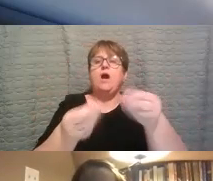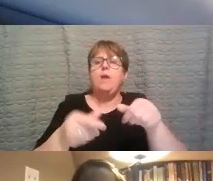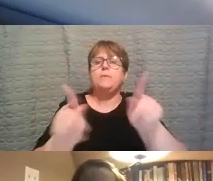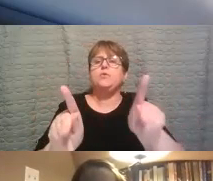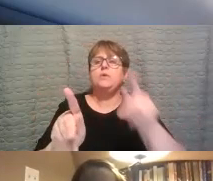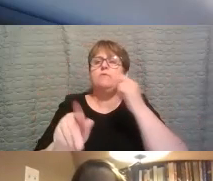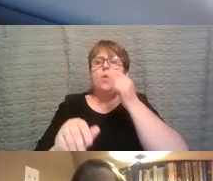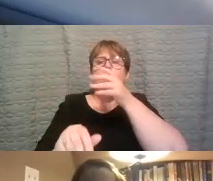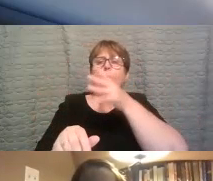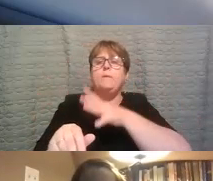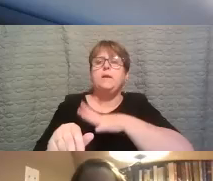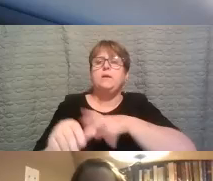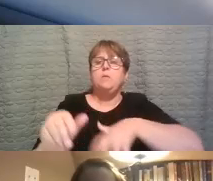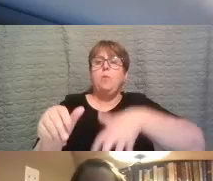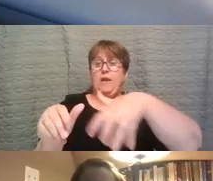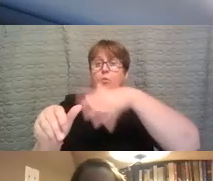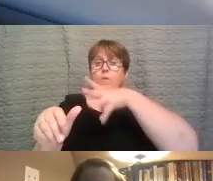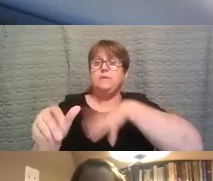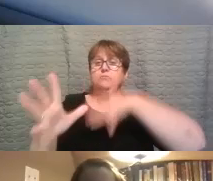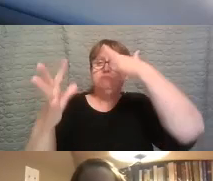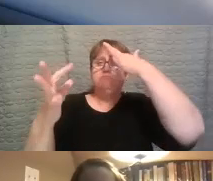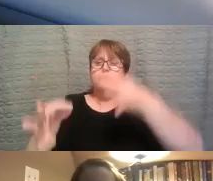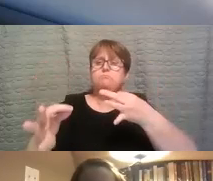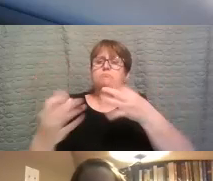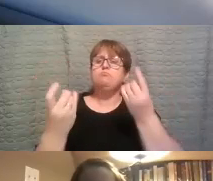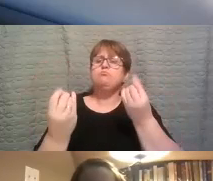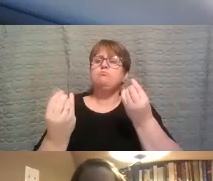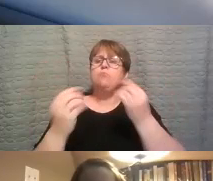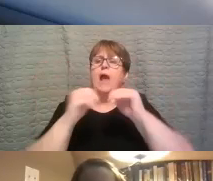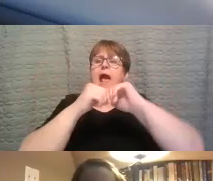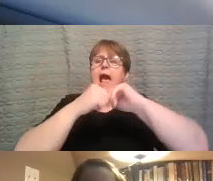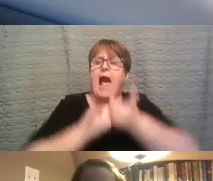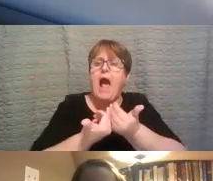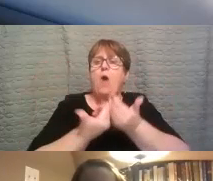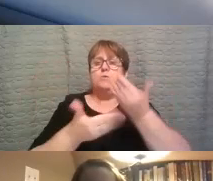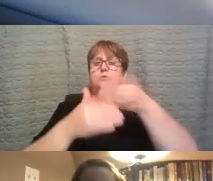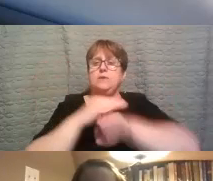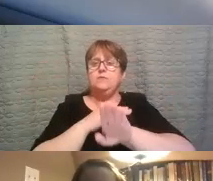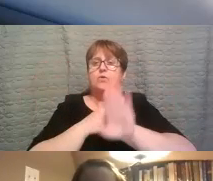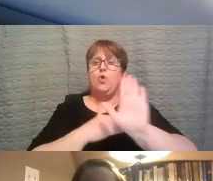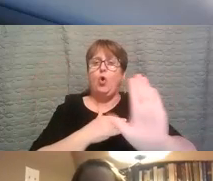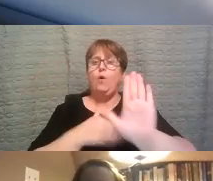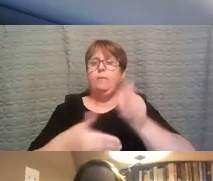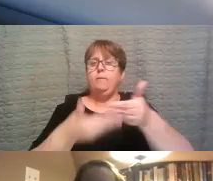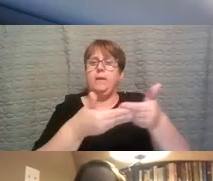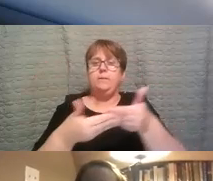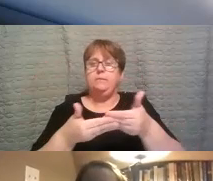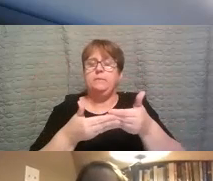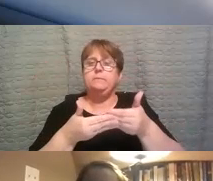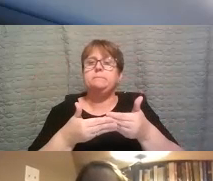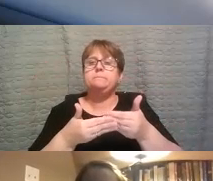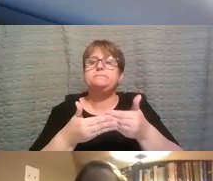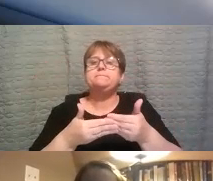to decide to take the decision how to deliver a baby. But